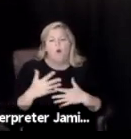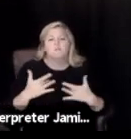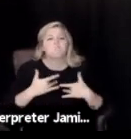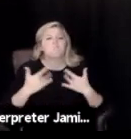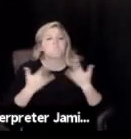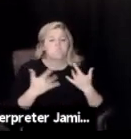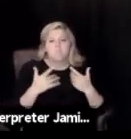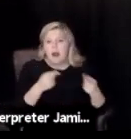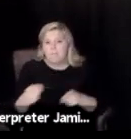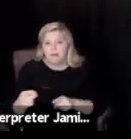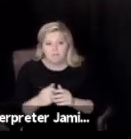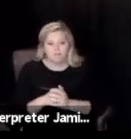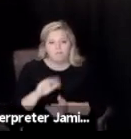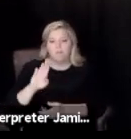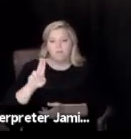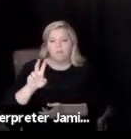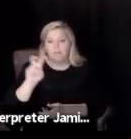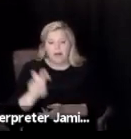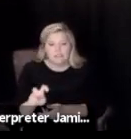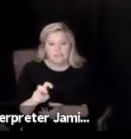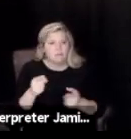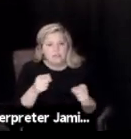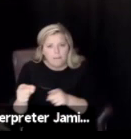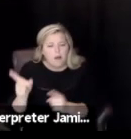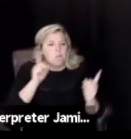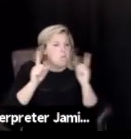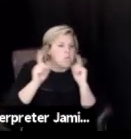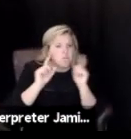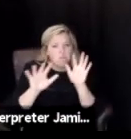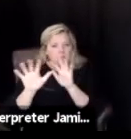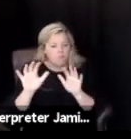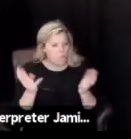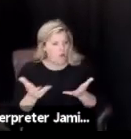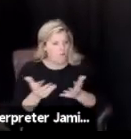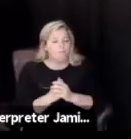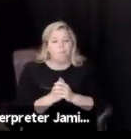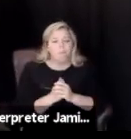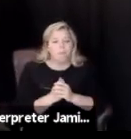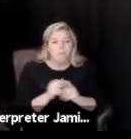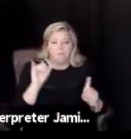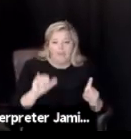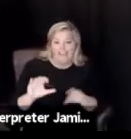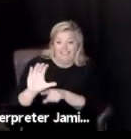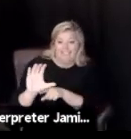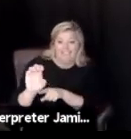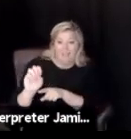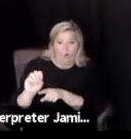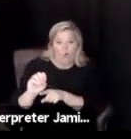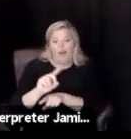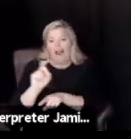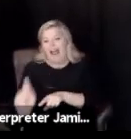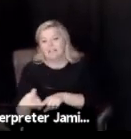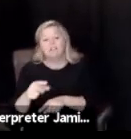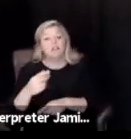about, right? What's happening? And that's what the CEO is at. And he's sitting at the table